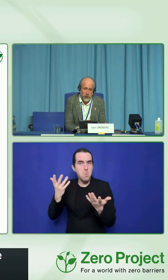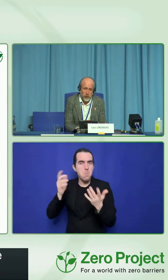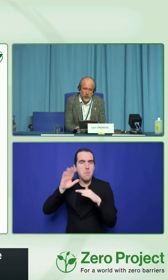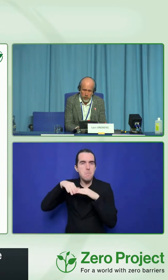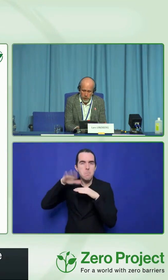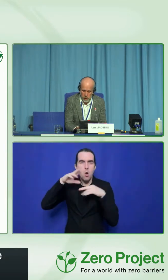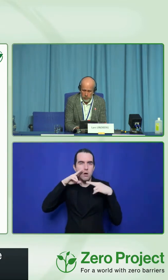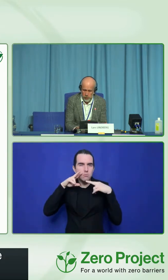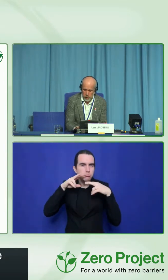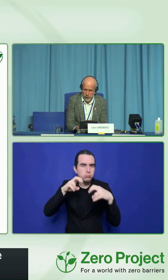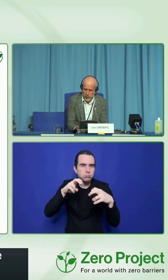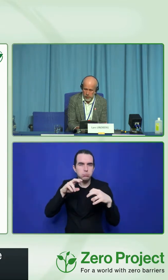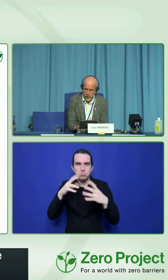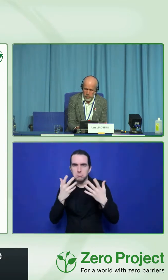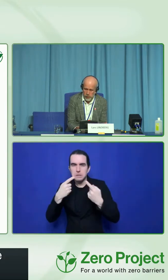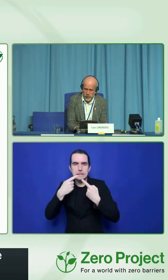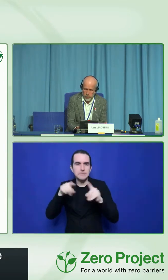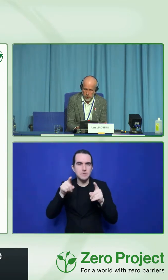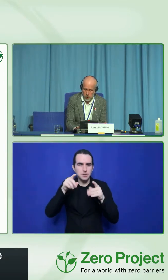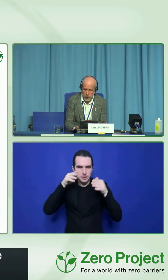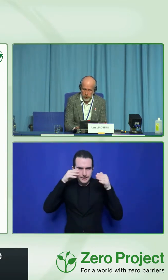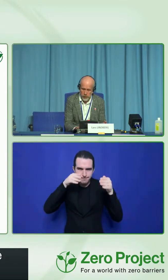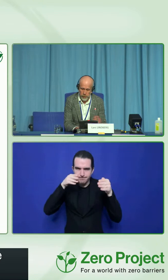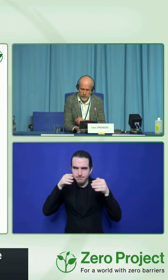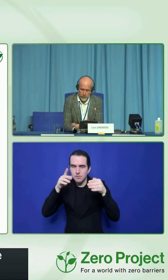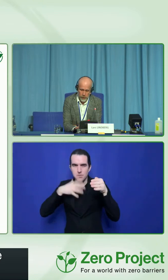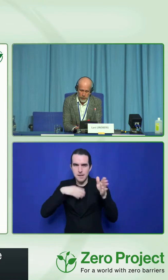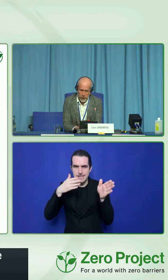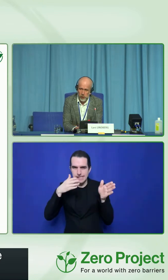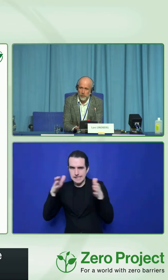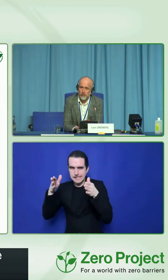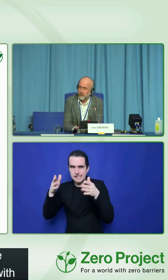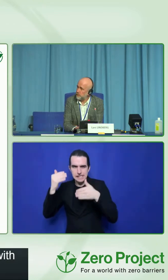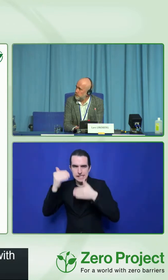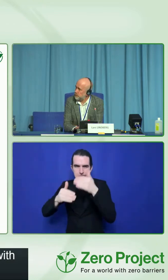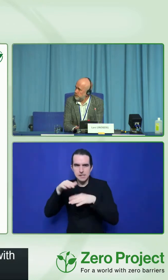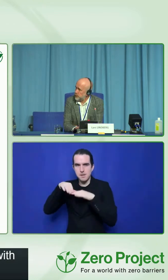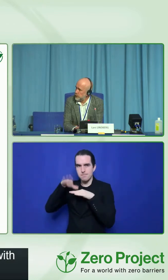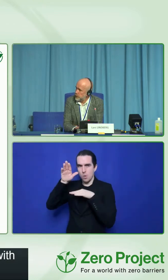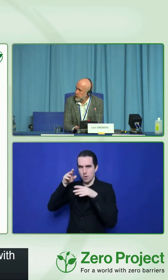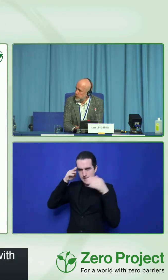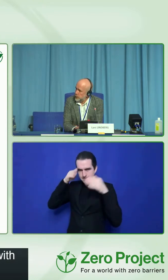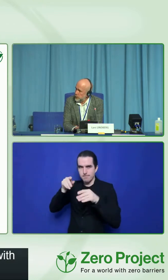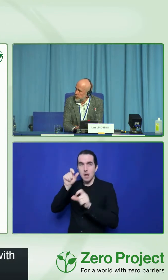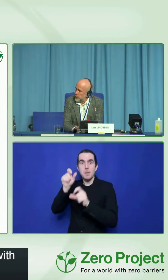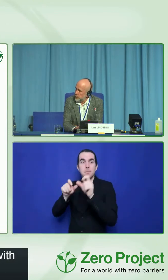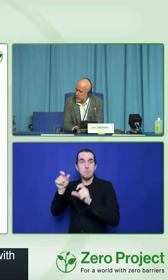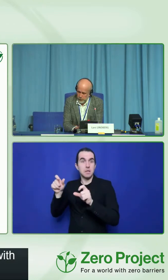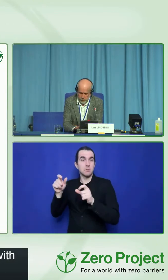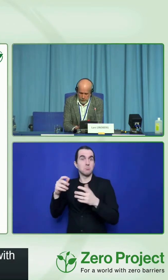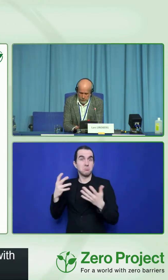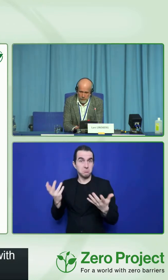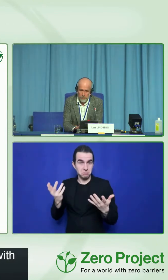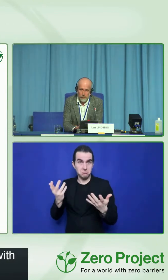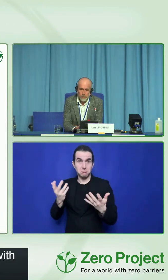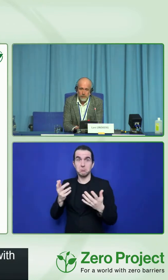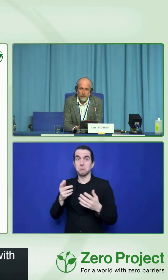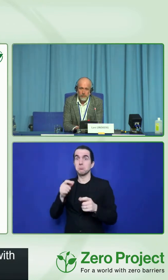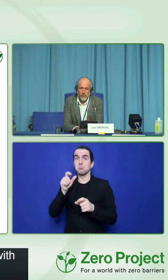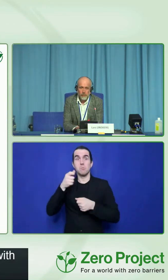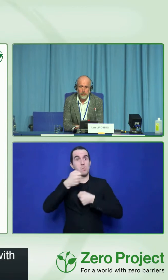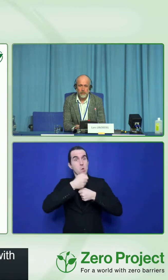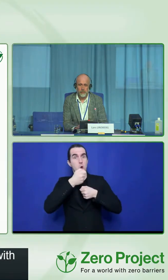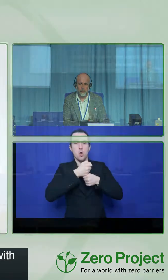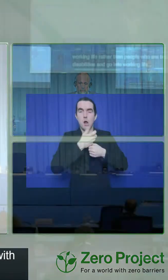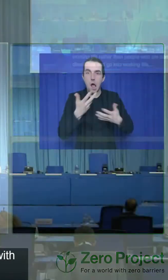So that is a little bit in short. Thank you. Lars, thank you very much indeed.